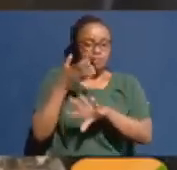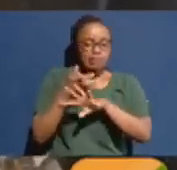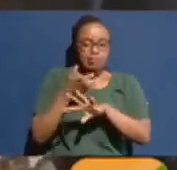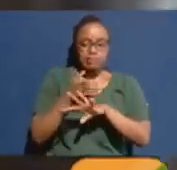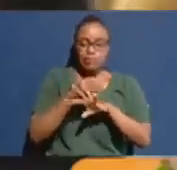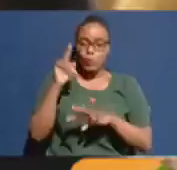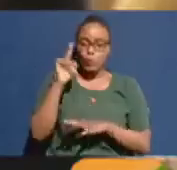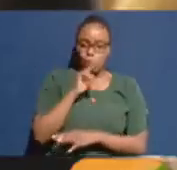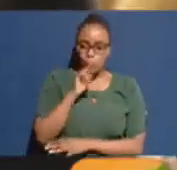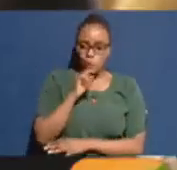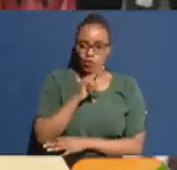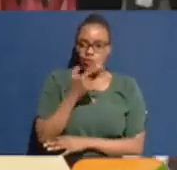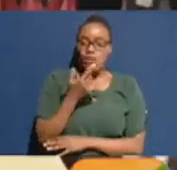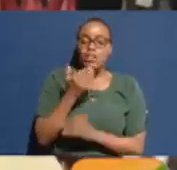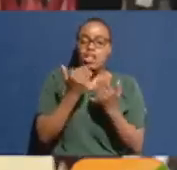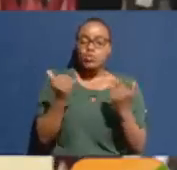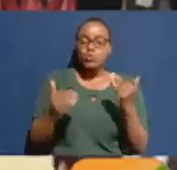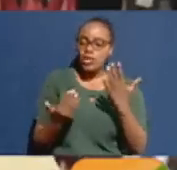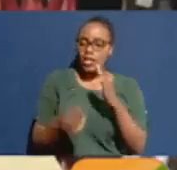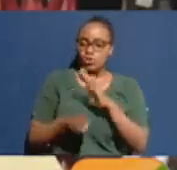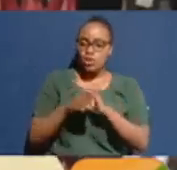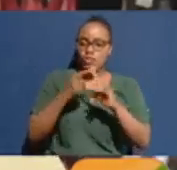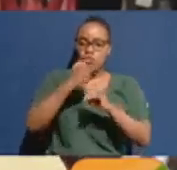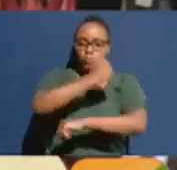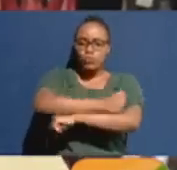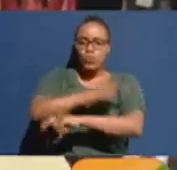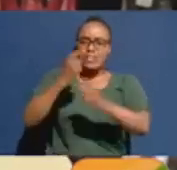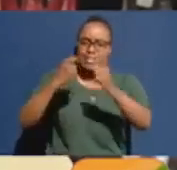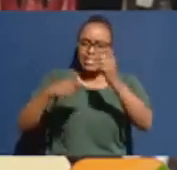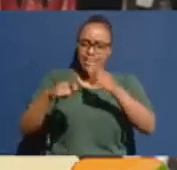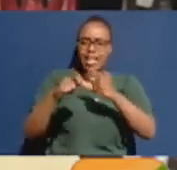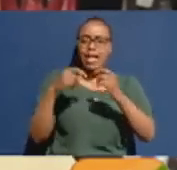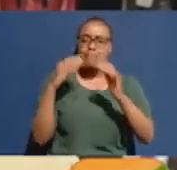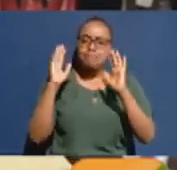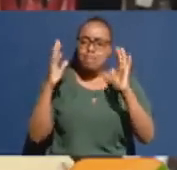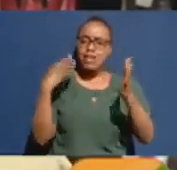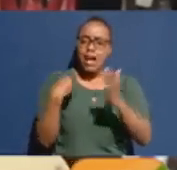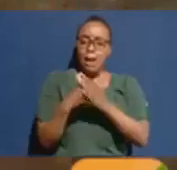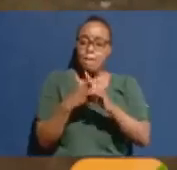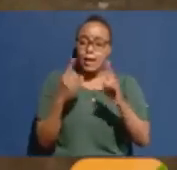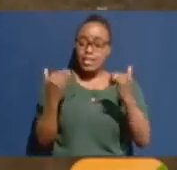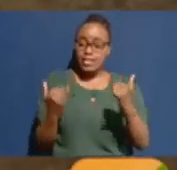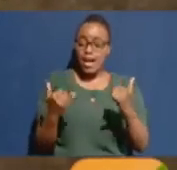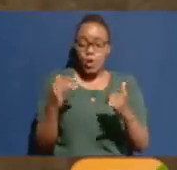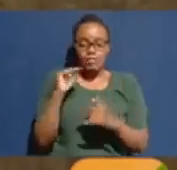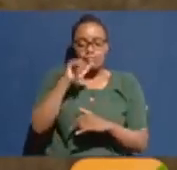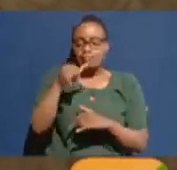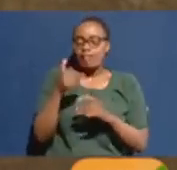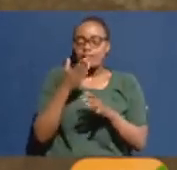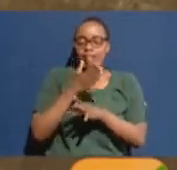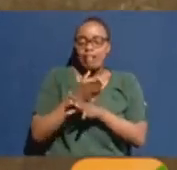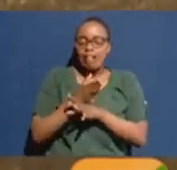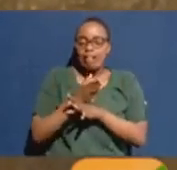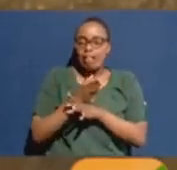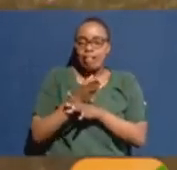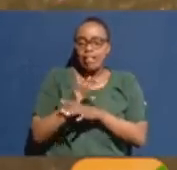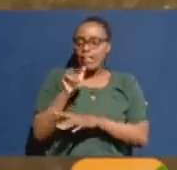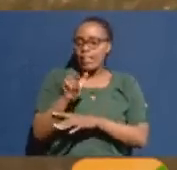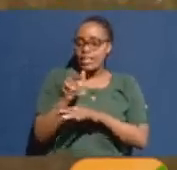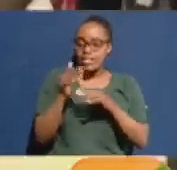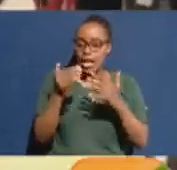hata watoto wetu wameshafukuzwa shule. Tunauza mamilioni ya pesa, lakini kwa wakati huu tuko sahi. Sasa sahi